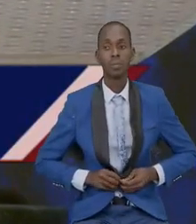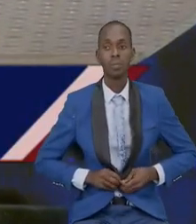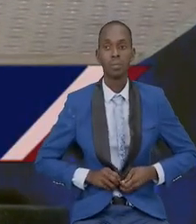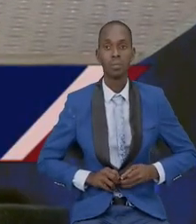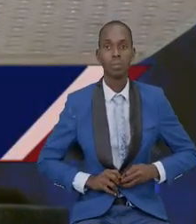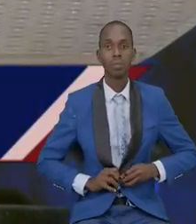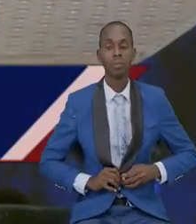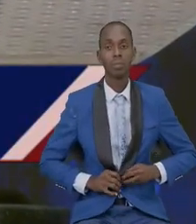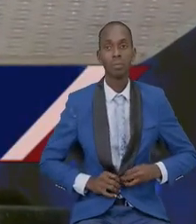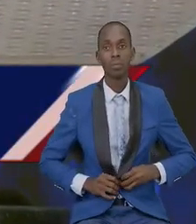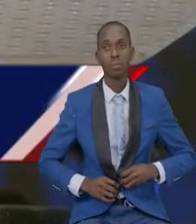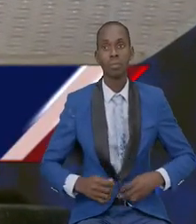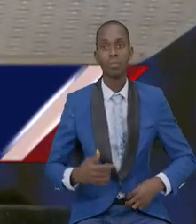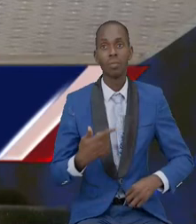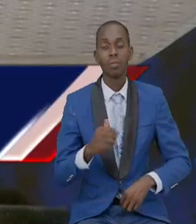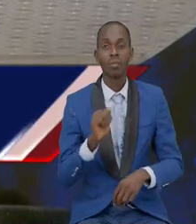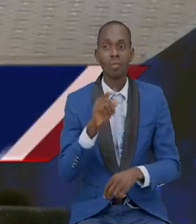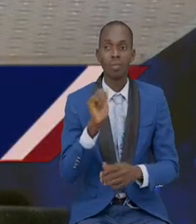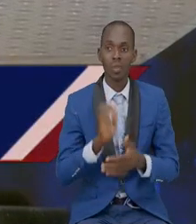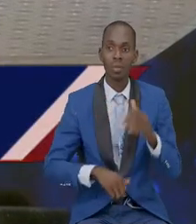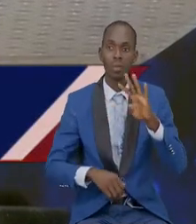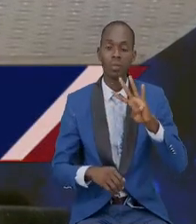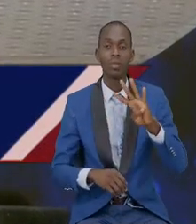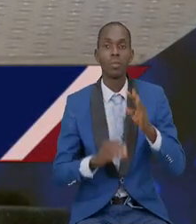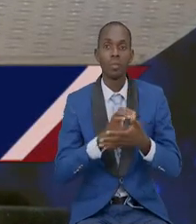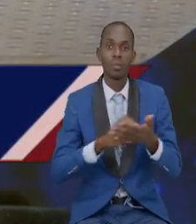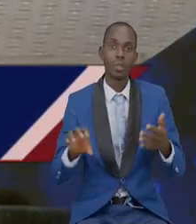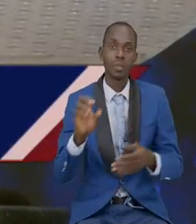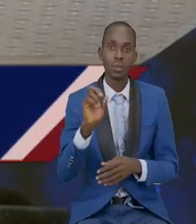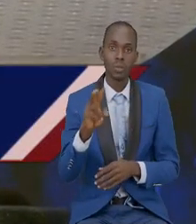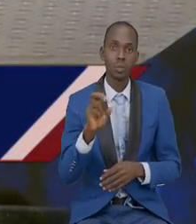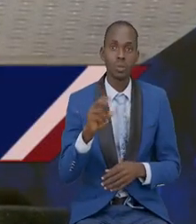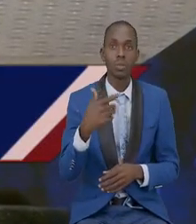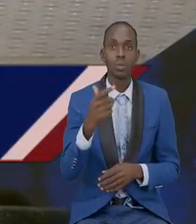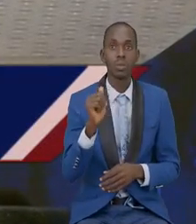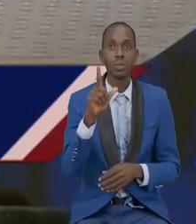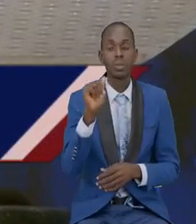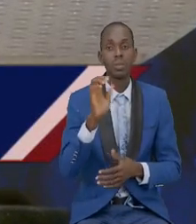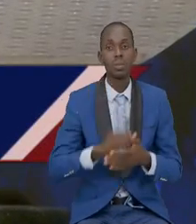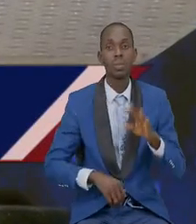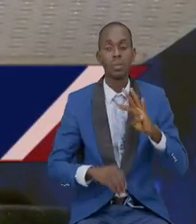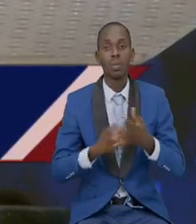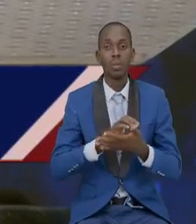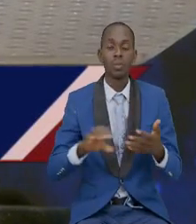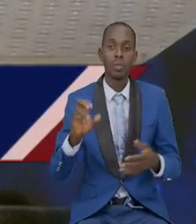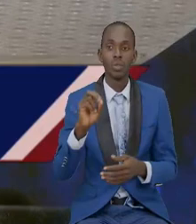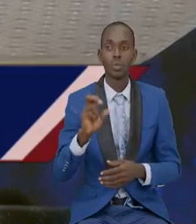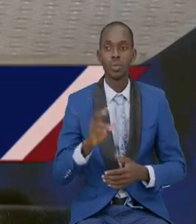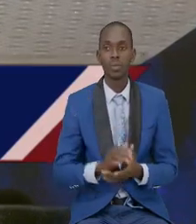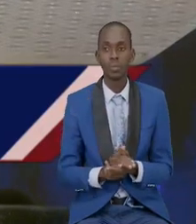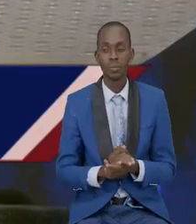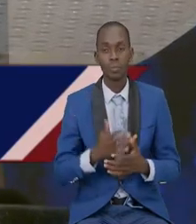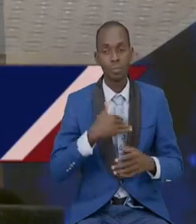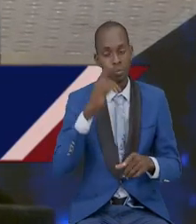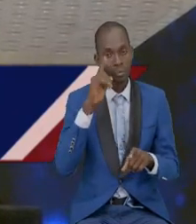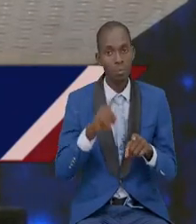12. Galatians chapter 4, reading from verse 12. Brethren, I